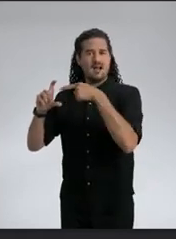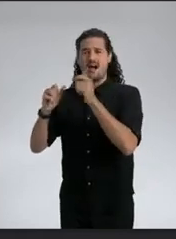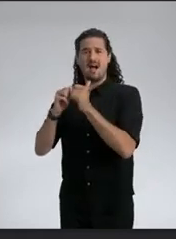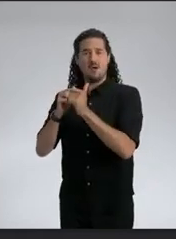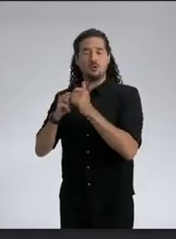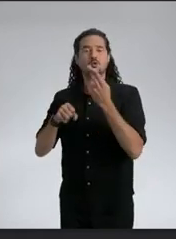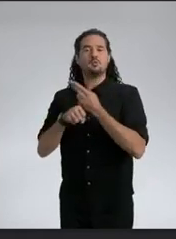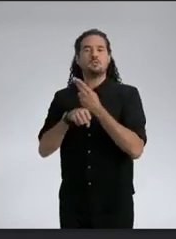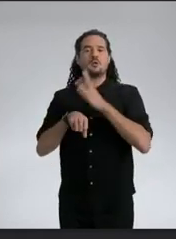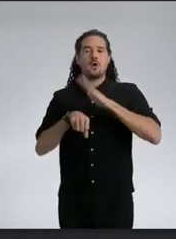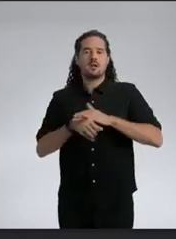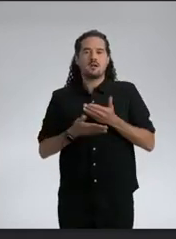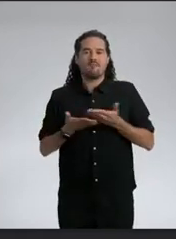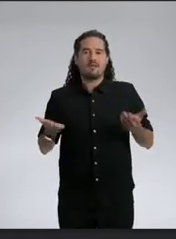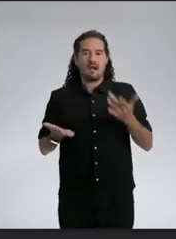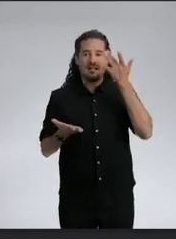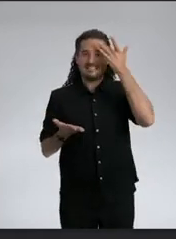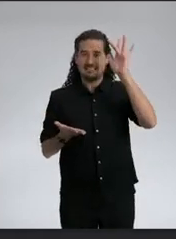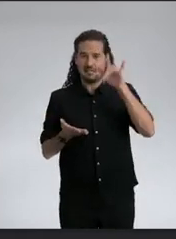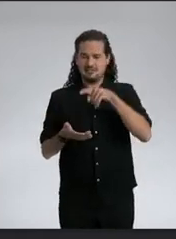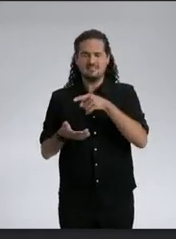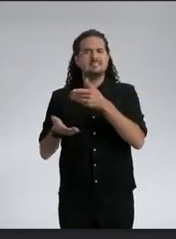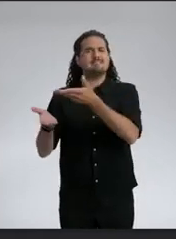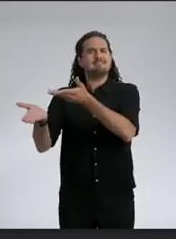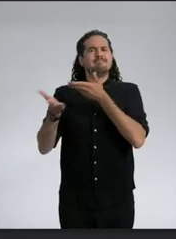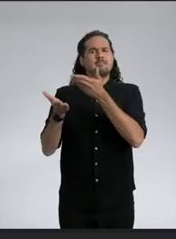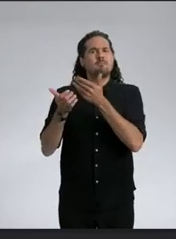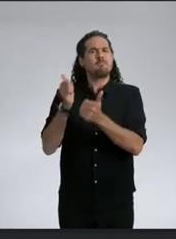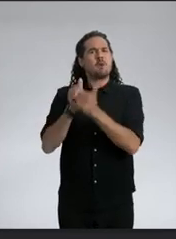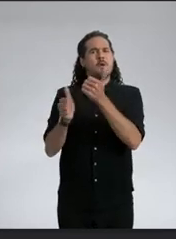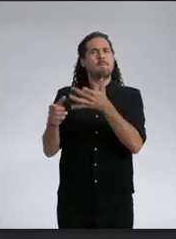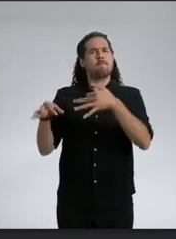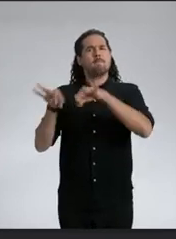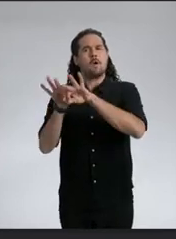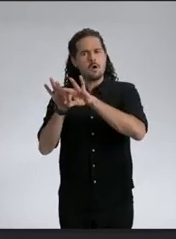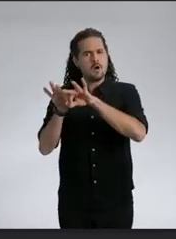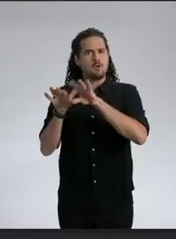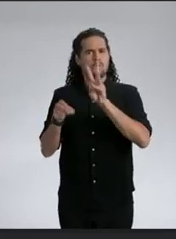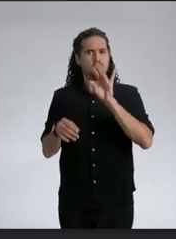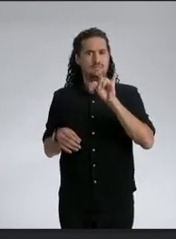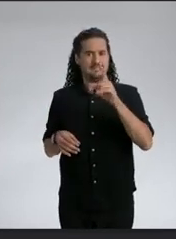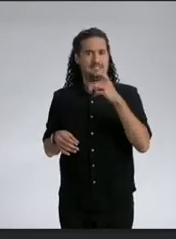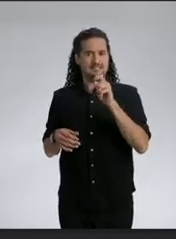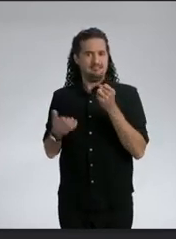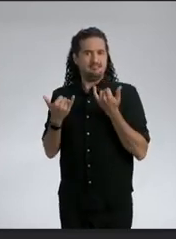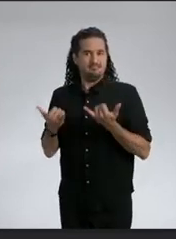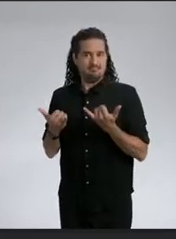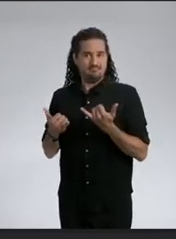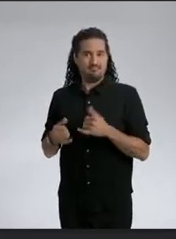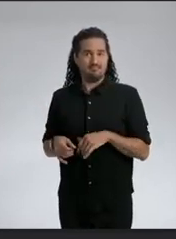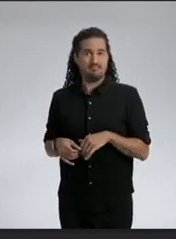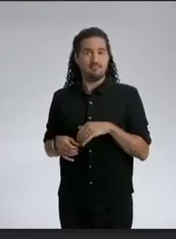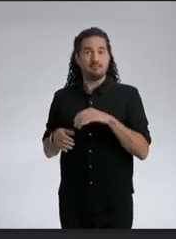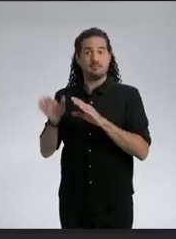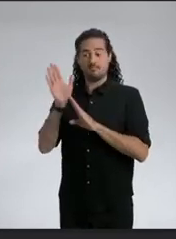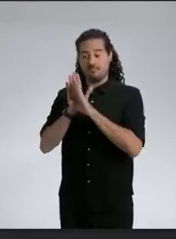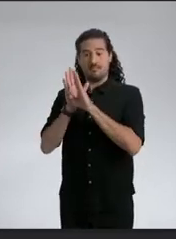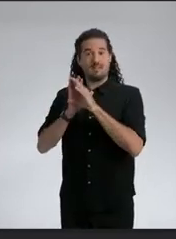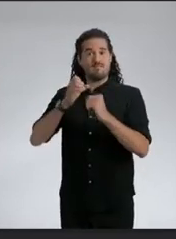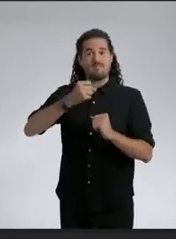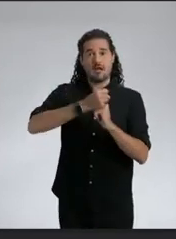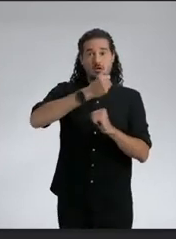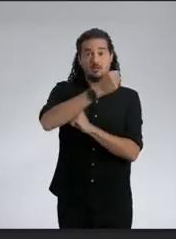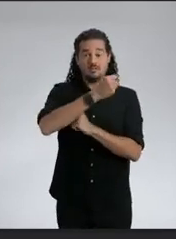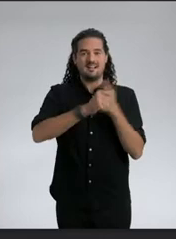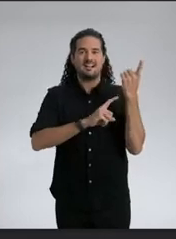widget that's most relevant right now. Building on the foundation of last year's Timeline Relevance